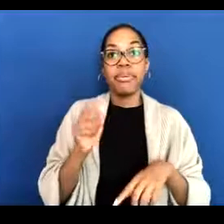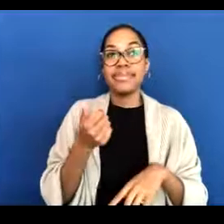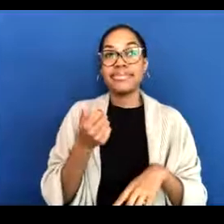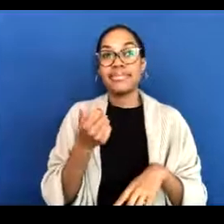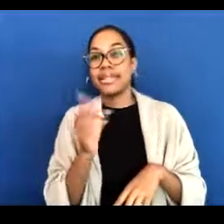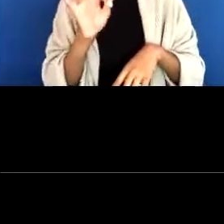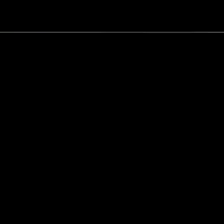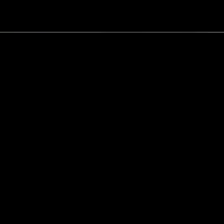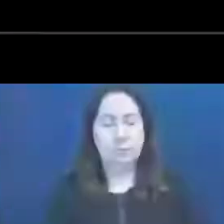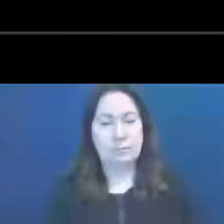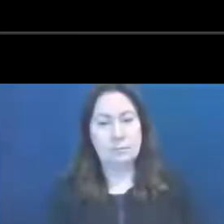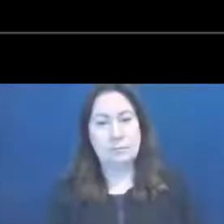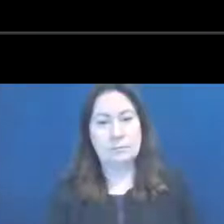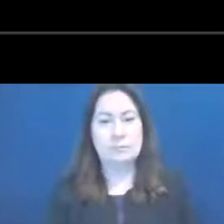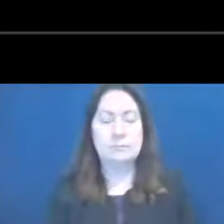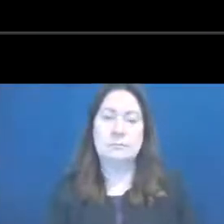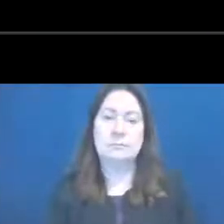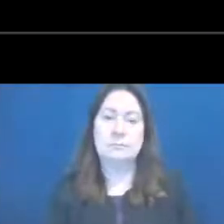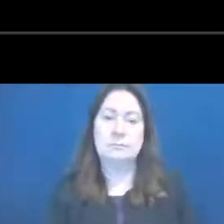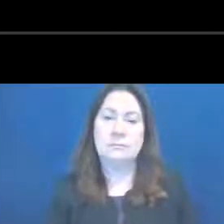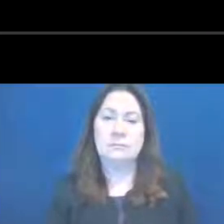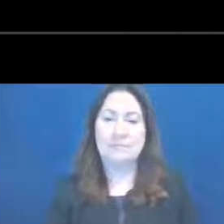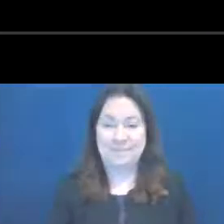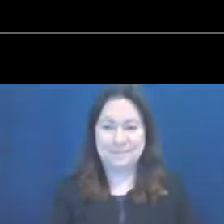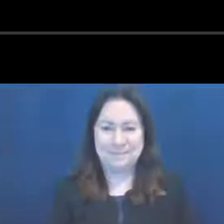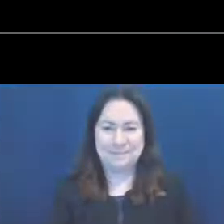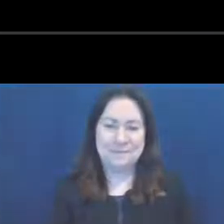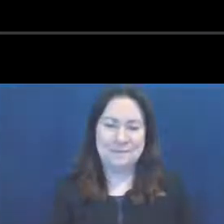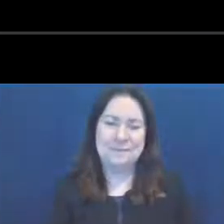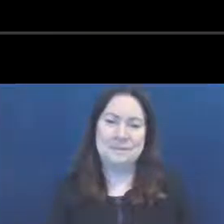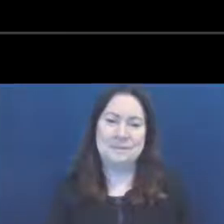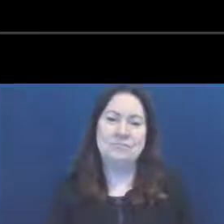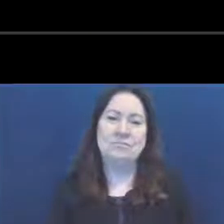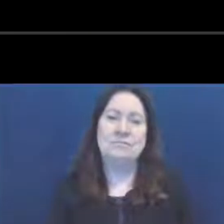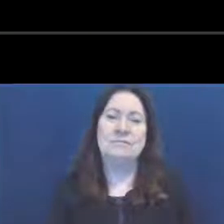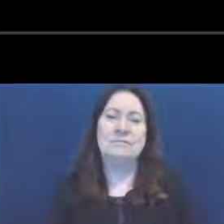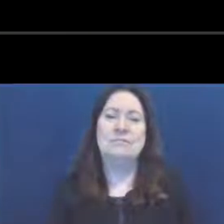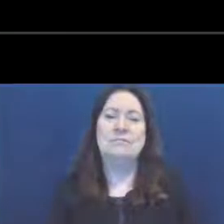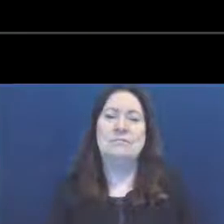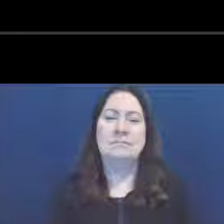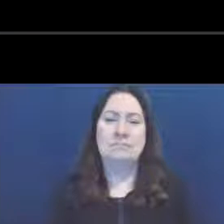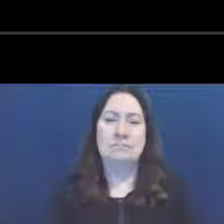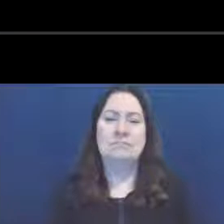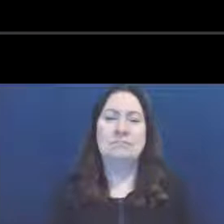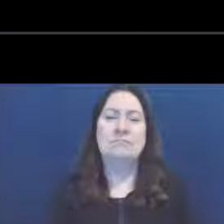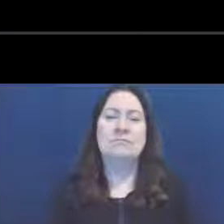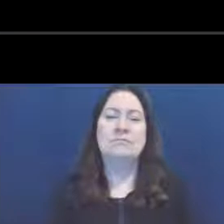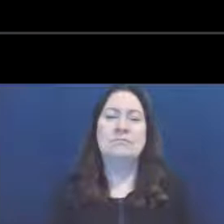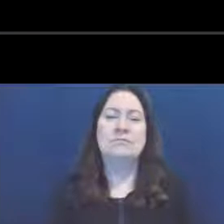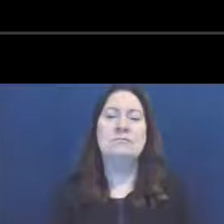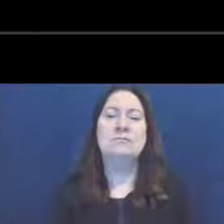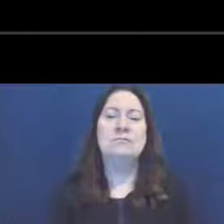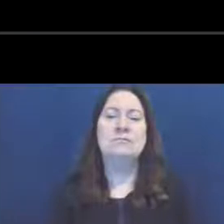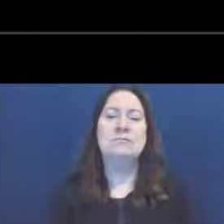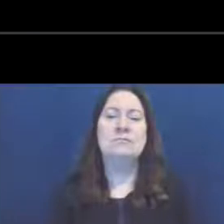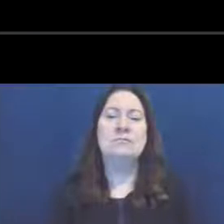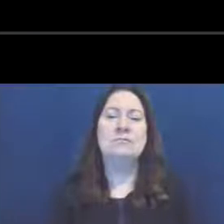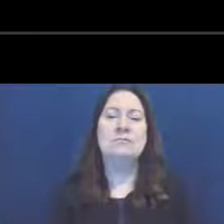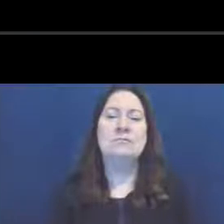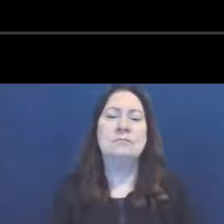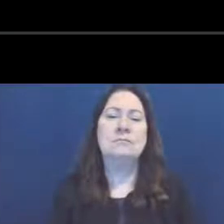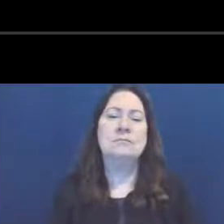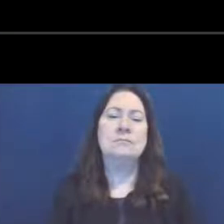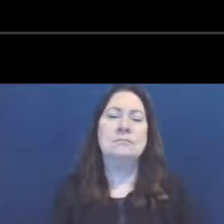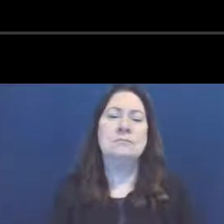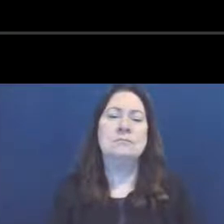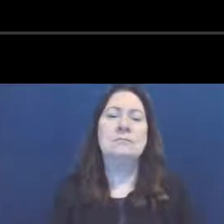community to talk to the bird experts and sort of figure out what this was. But essentially, purple martins, one of the common birds we see across the